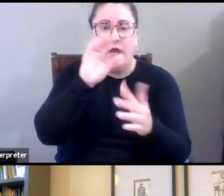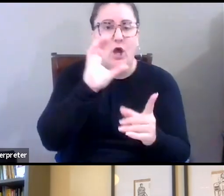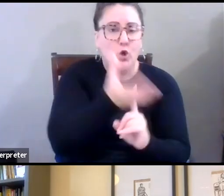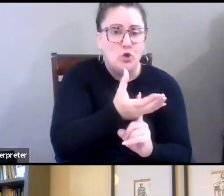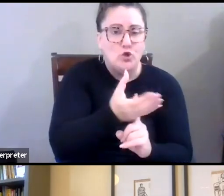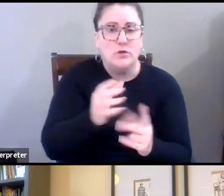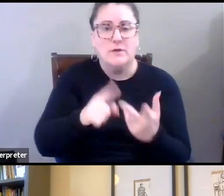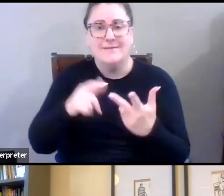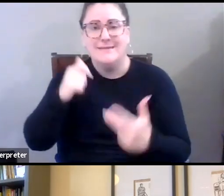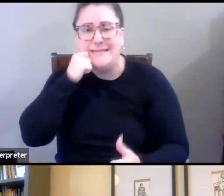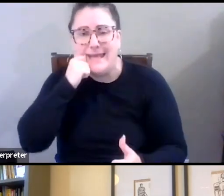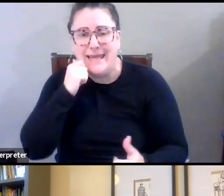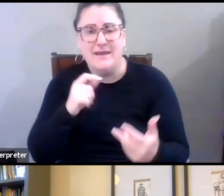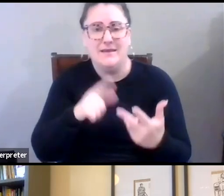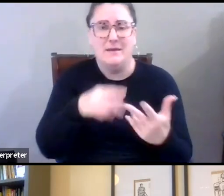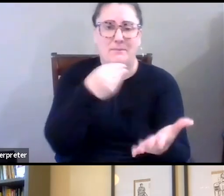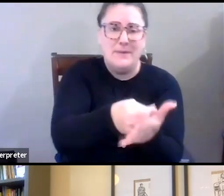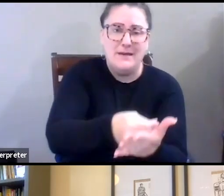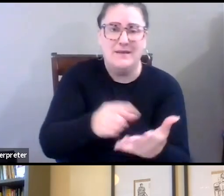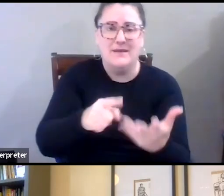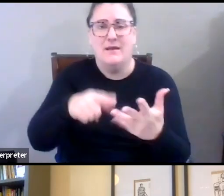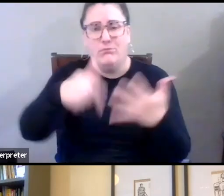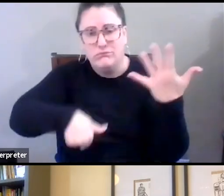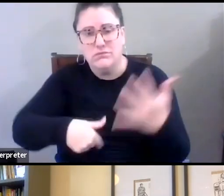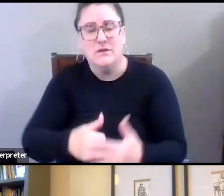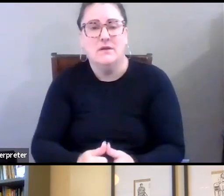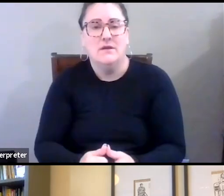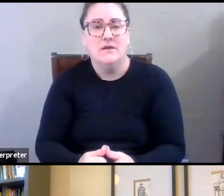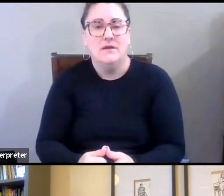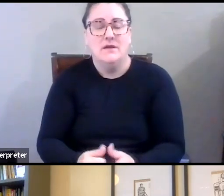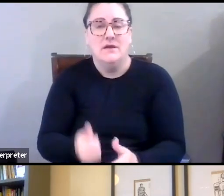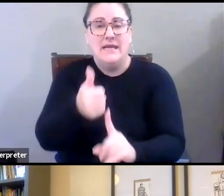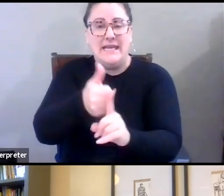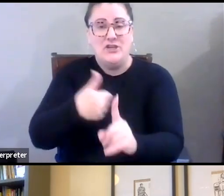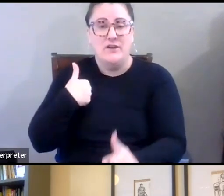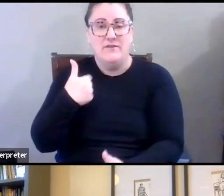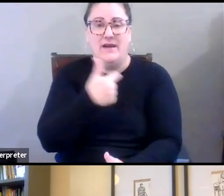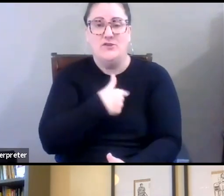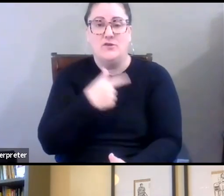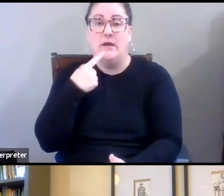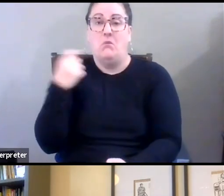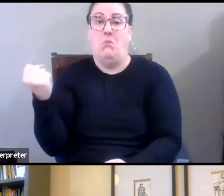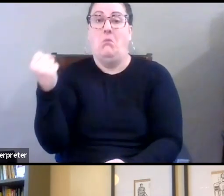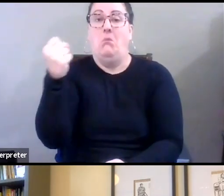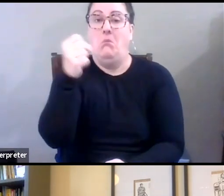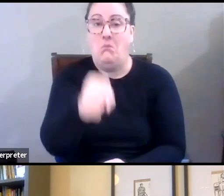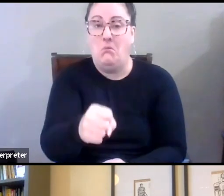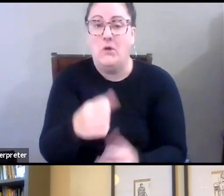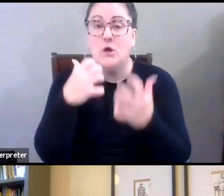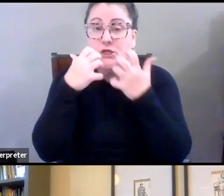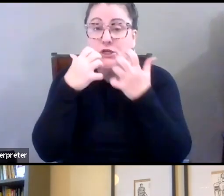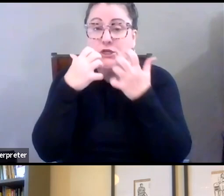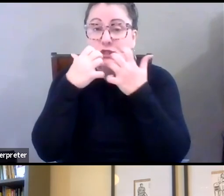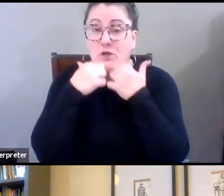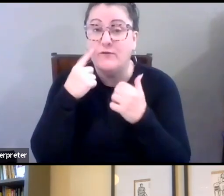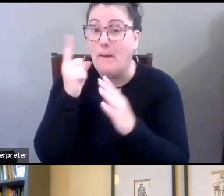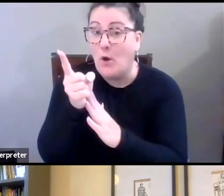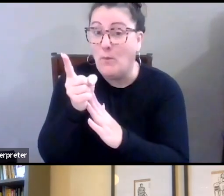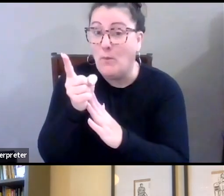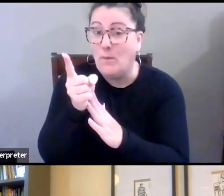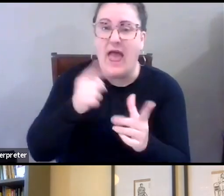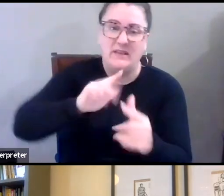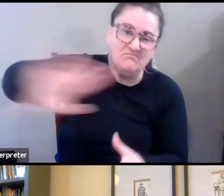sometimes according to something else, and sometimes each of us are sort of brought into the fold to be cherished for a moment and then shoved back